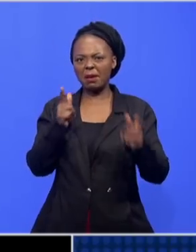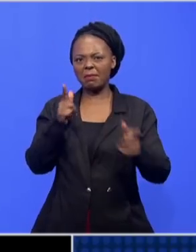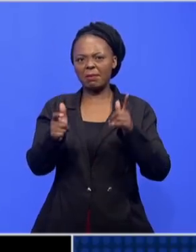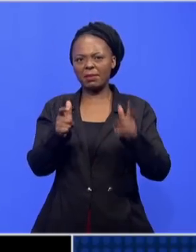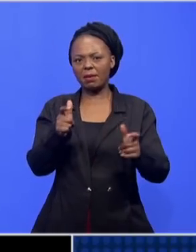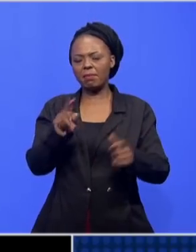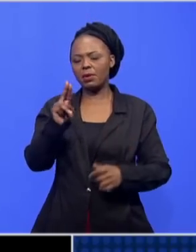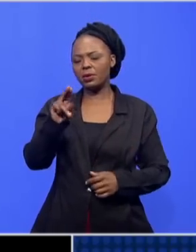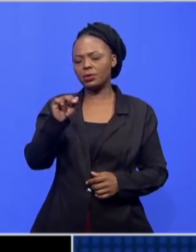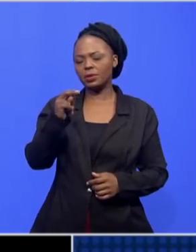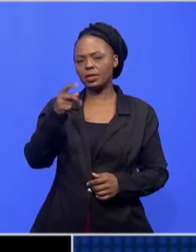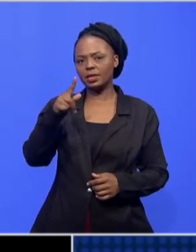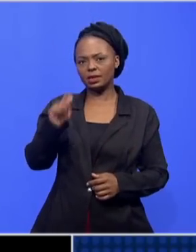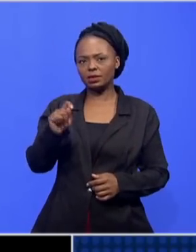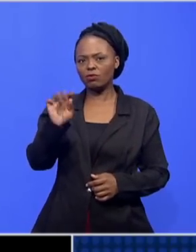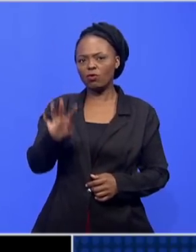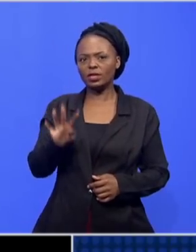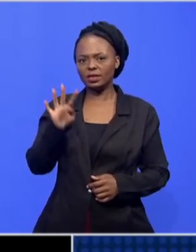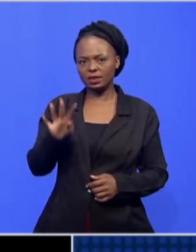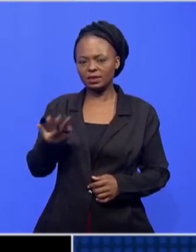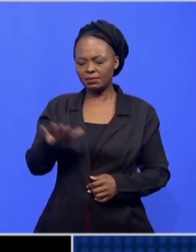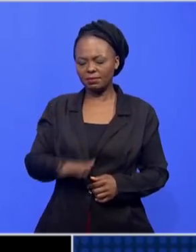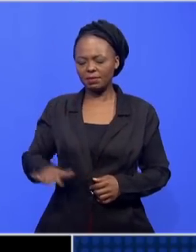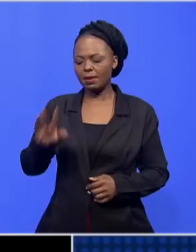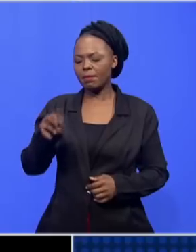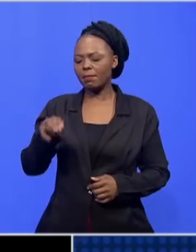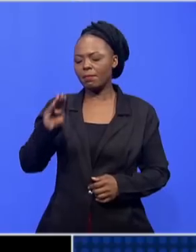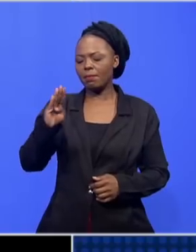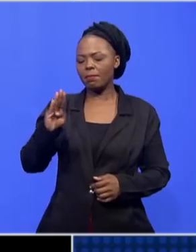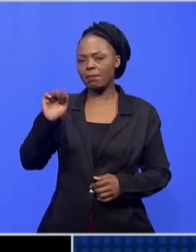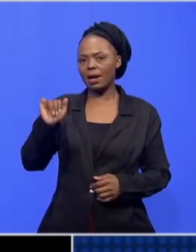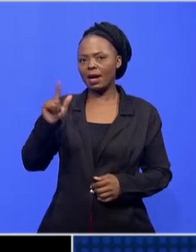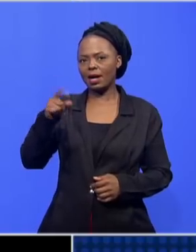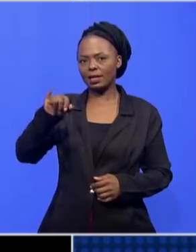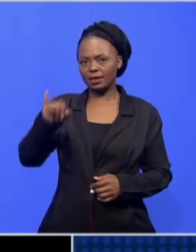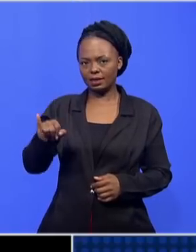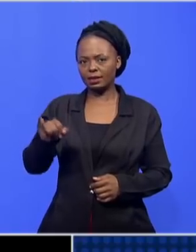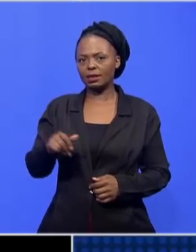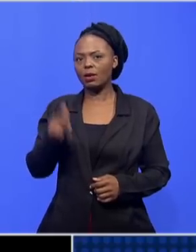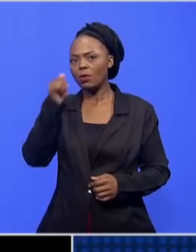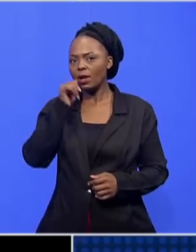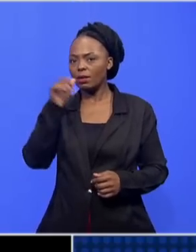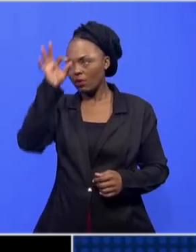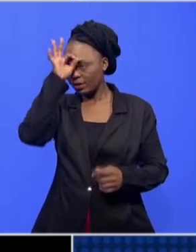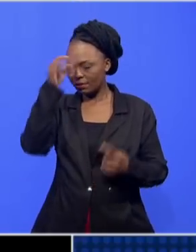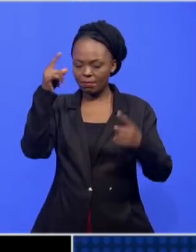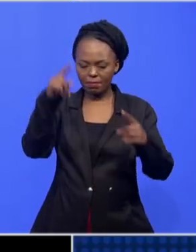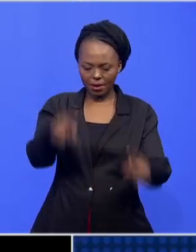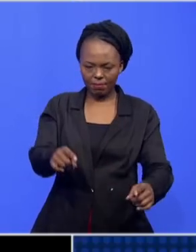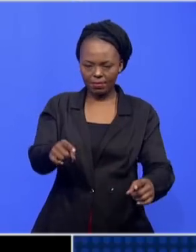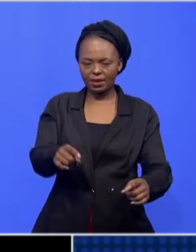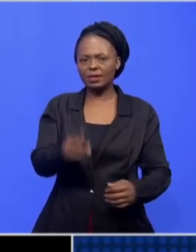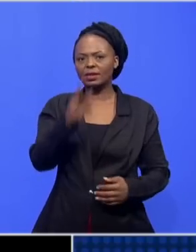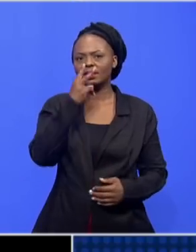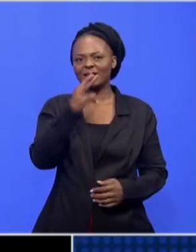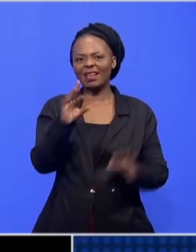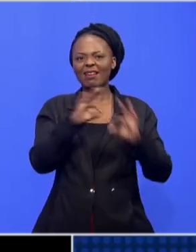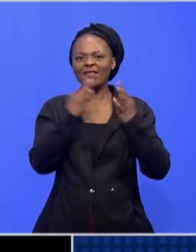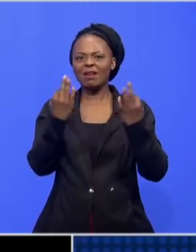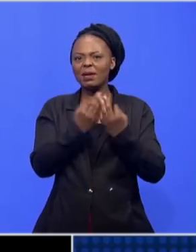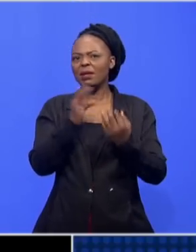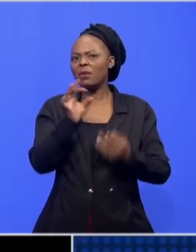Mbali. When they attended to the scene, they found that 10 members of one family were shot and fatally